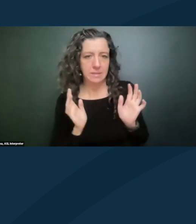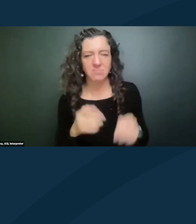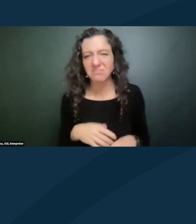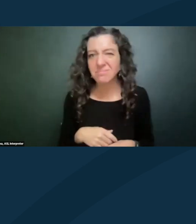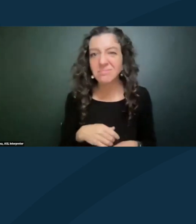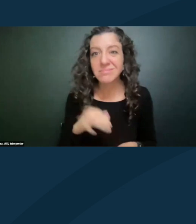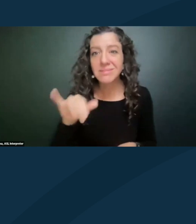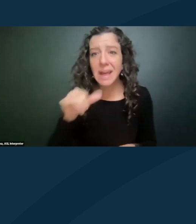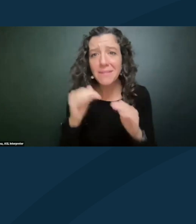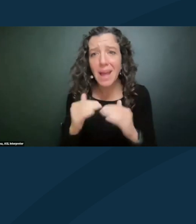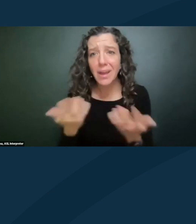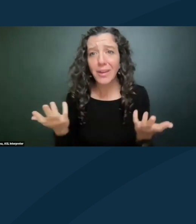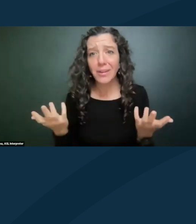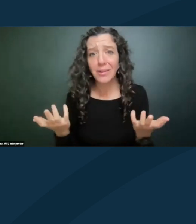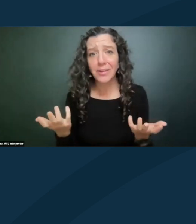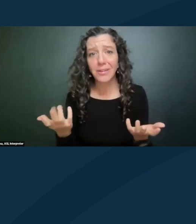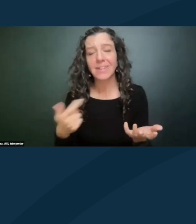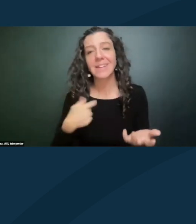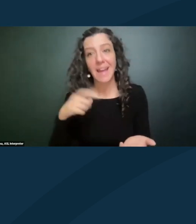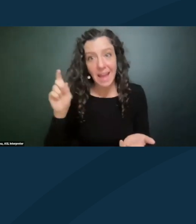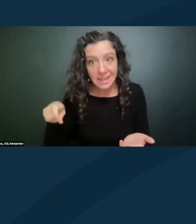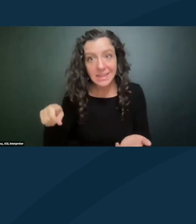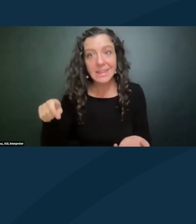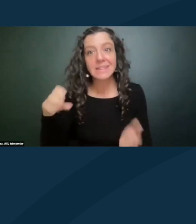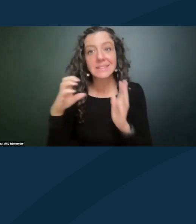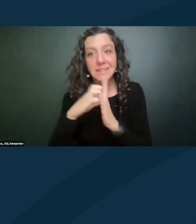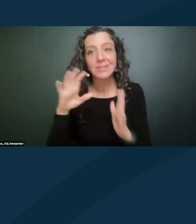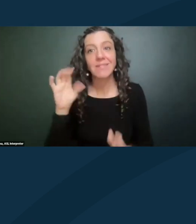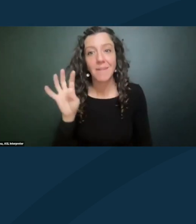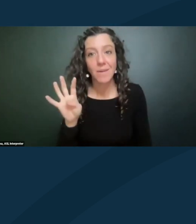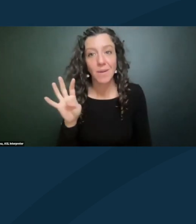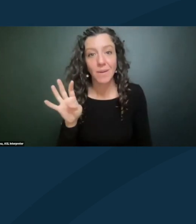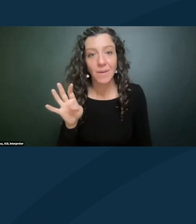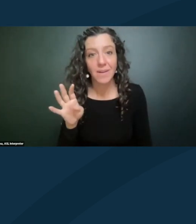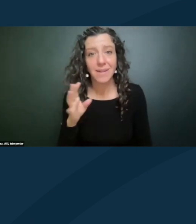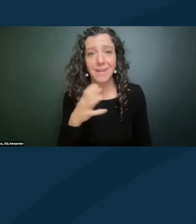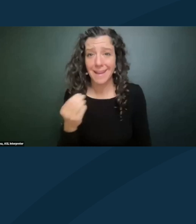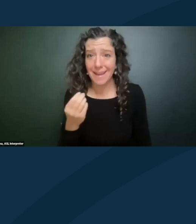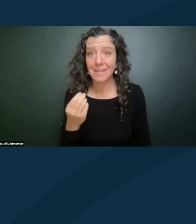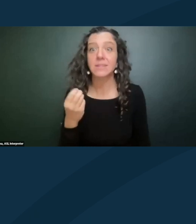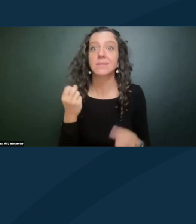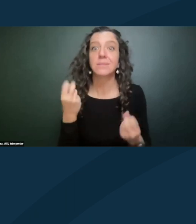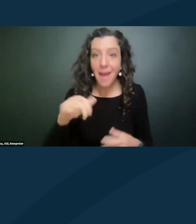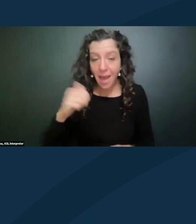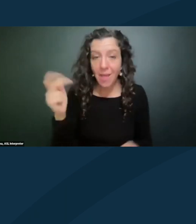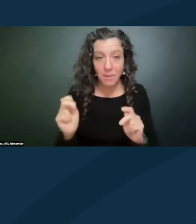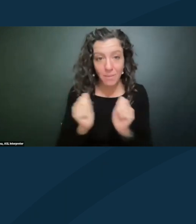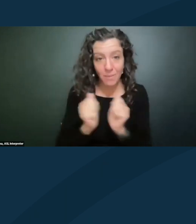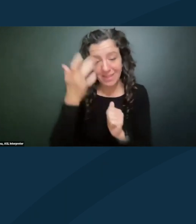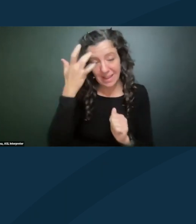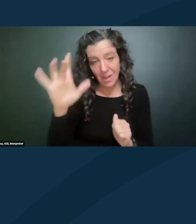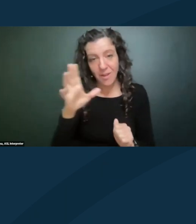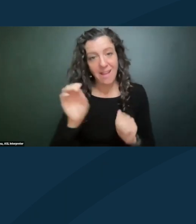That just doesn't seem fair to me. I need Section 504, and so do other individuals